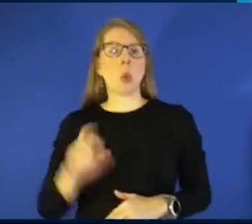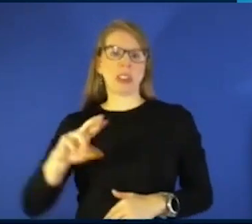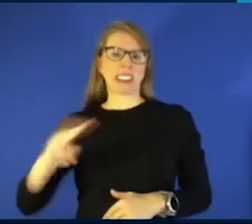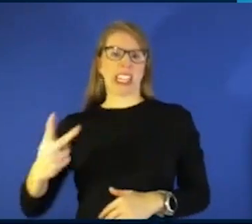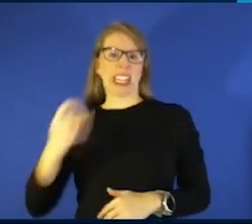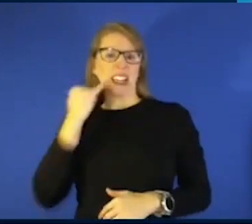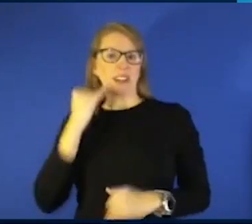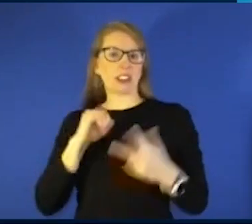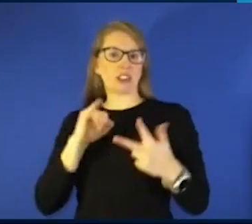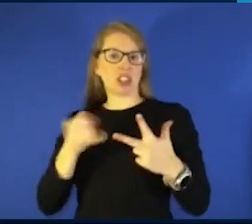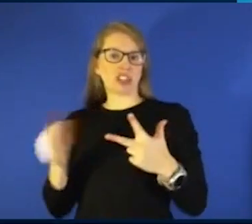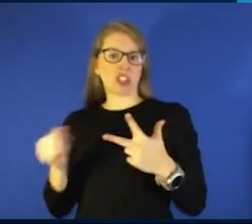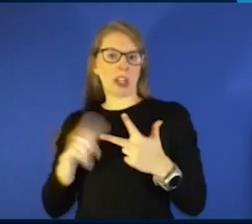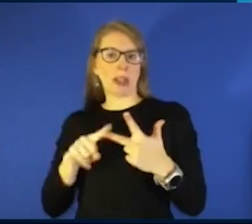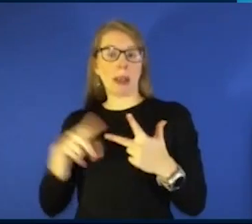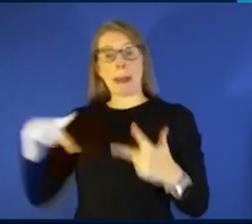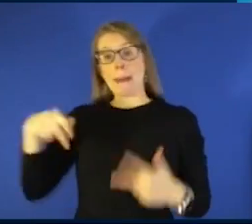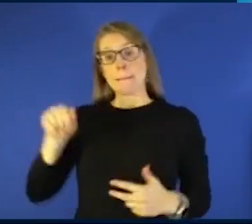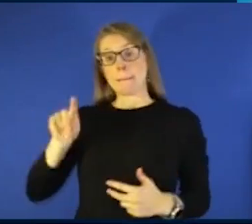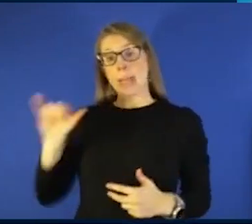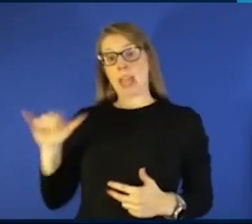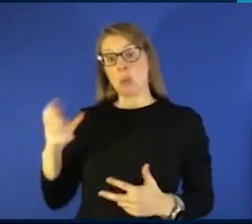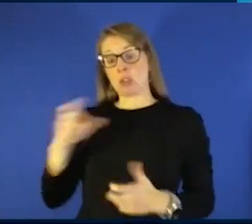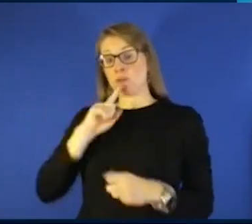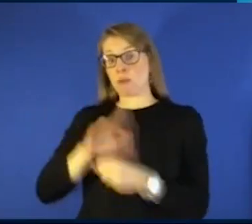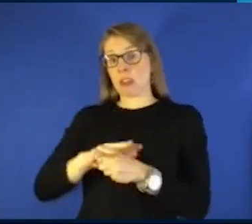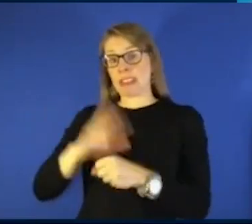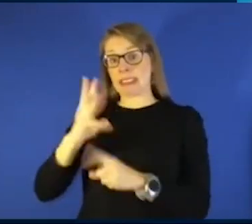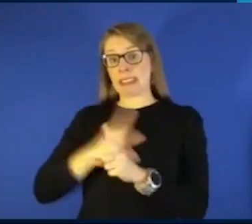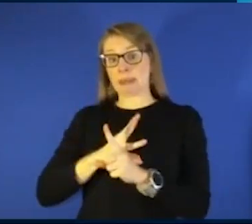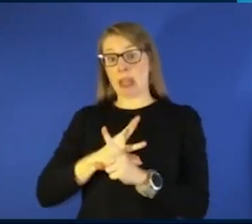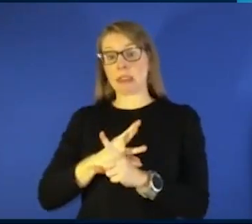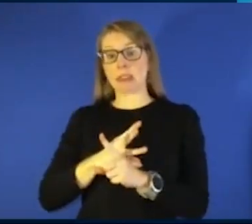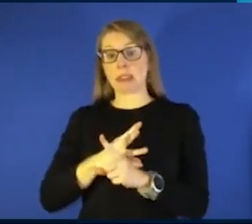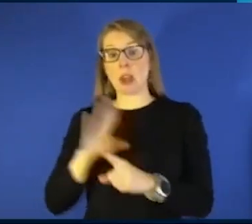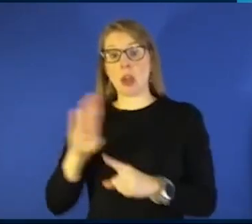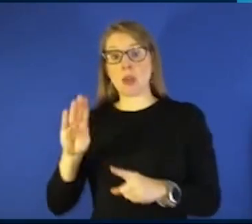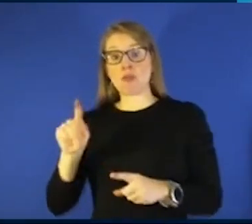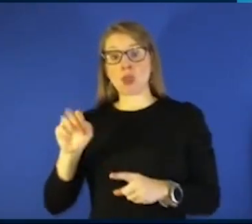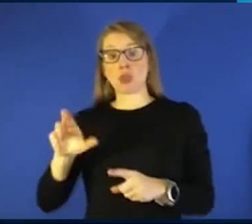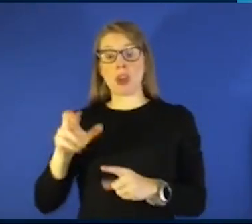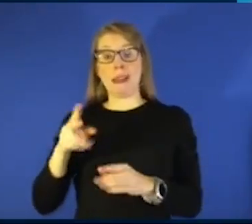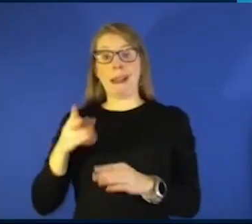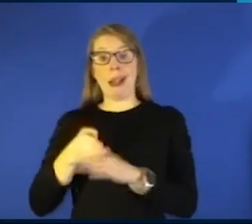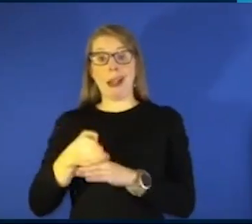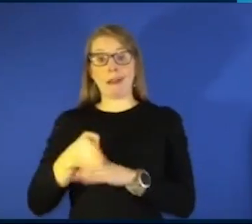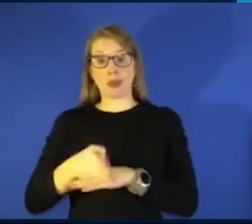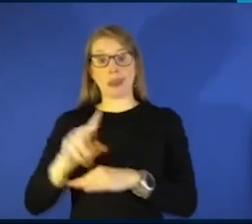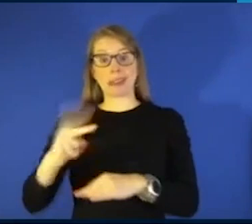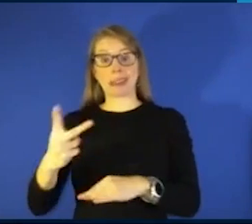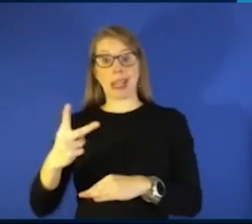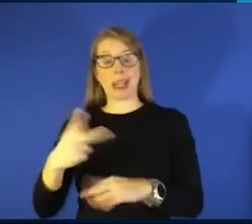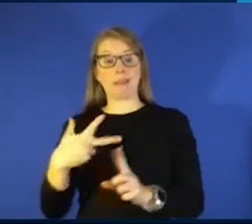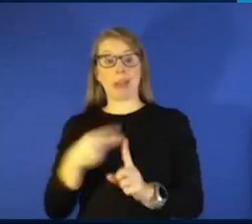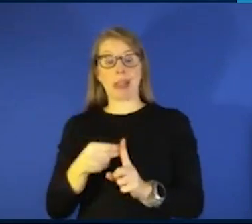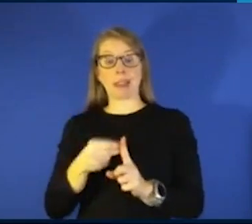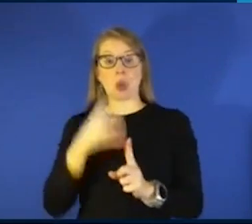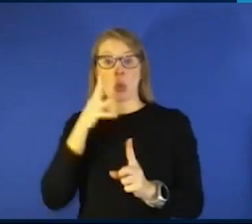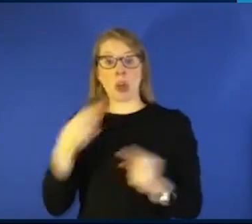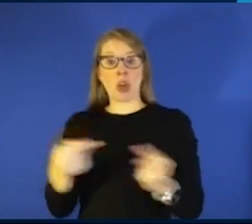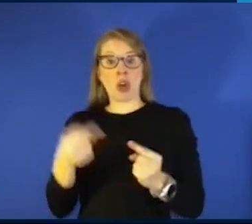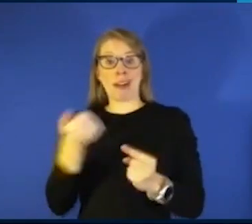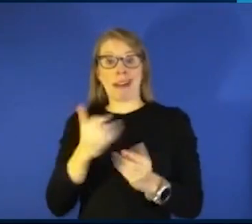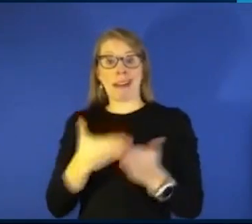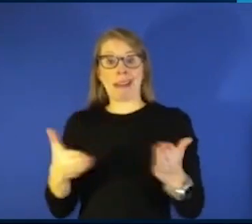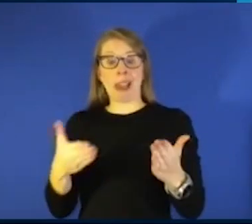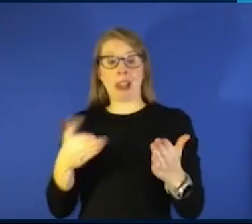Patty wants to confirm that it has to be 6 months, the booster shot, after the second vaccine. Would it hurt anything to get